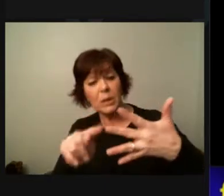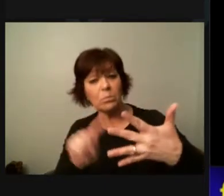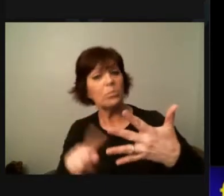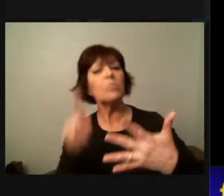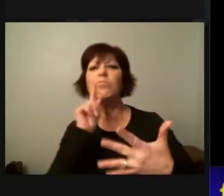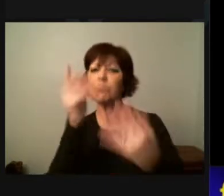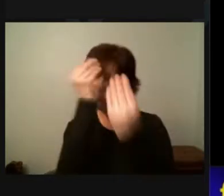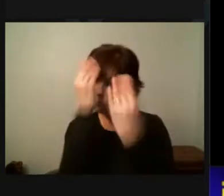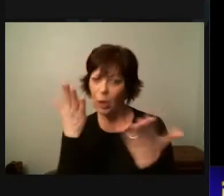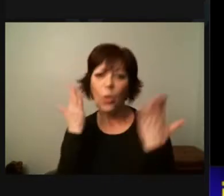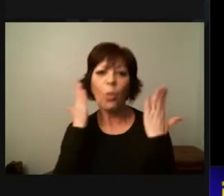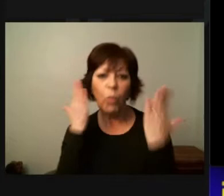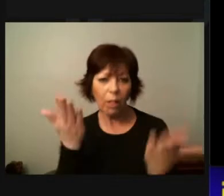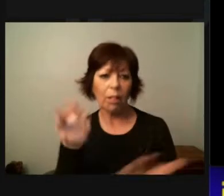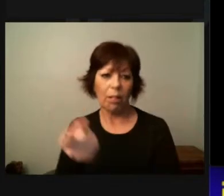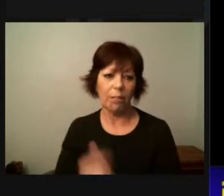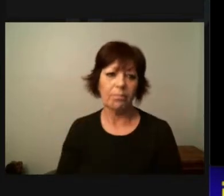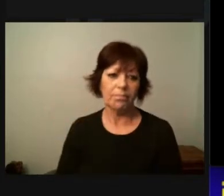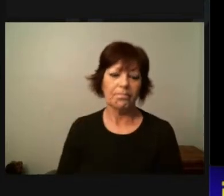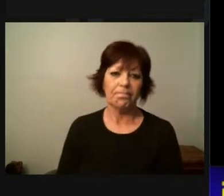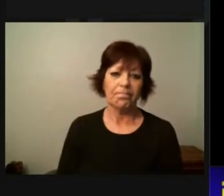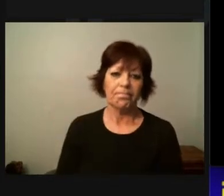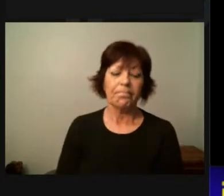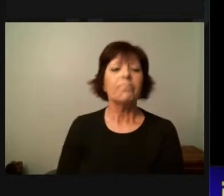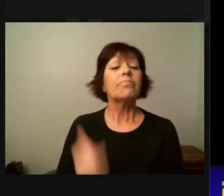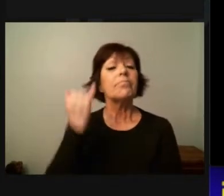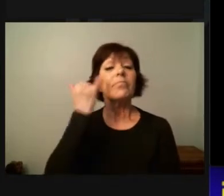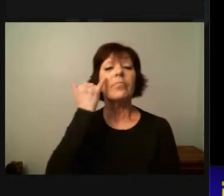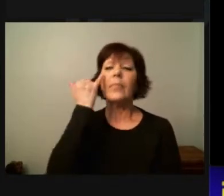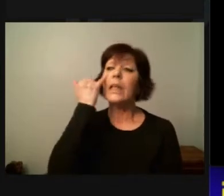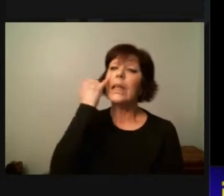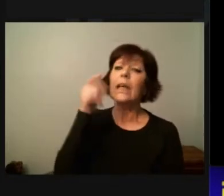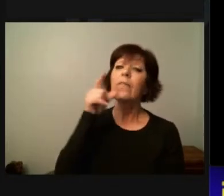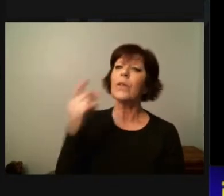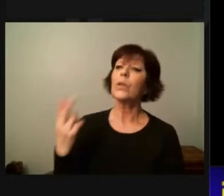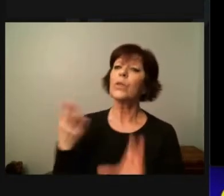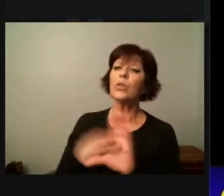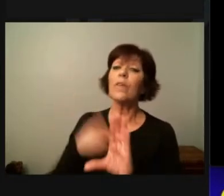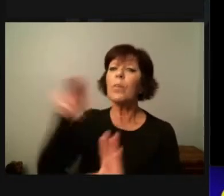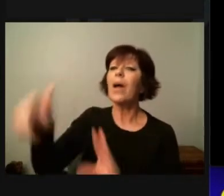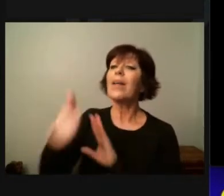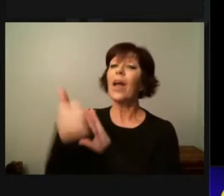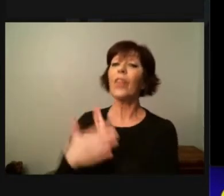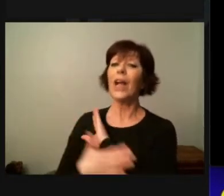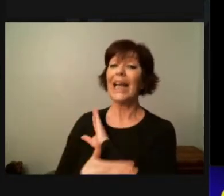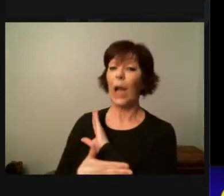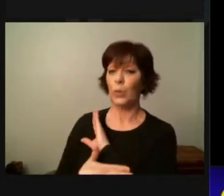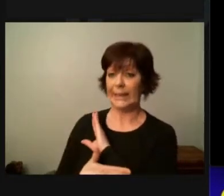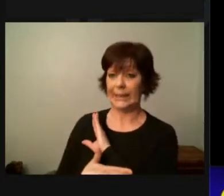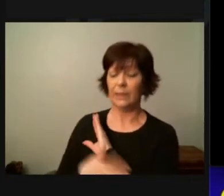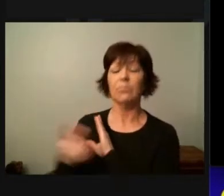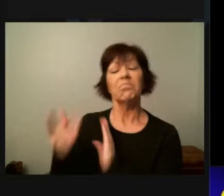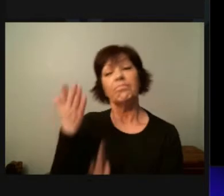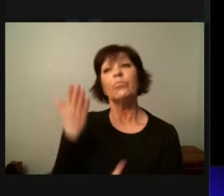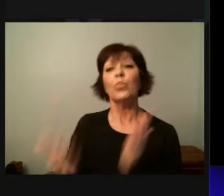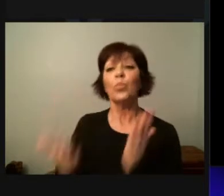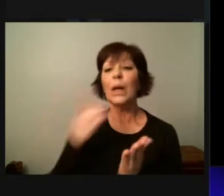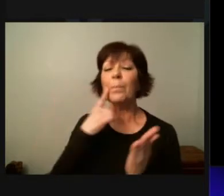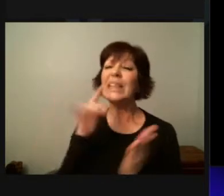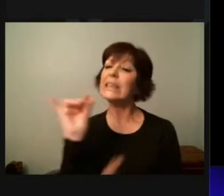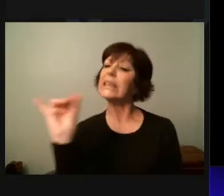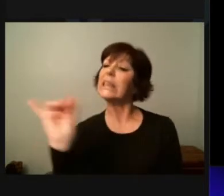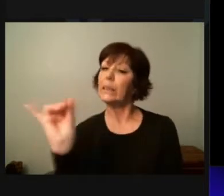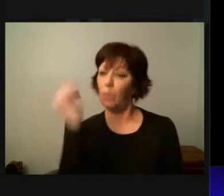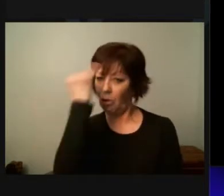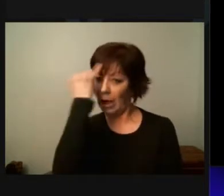to be disseminated. If you're joining us from another county, it will probably be very